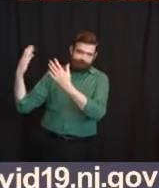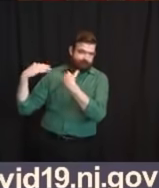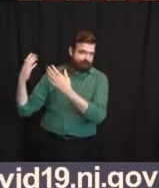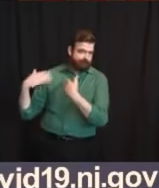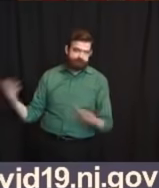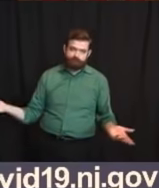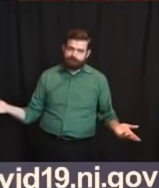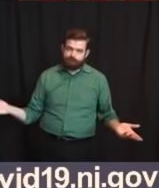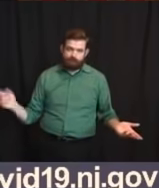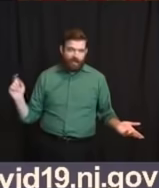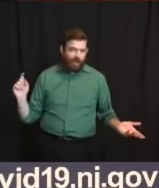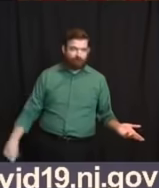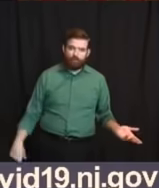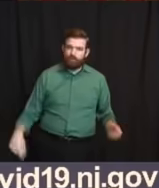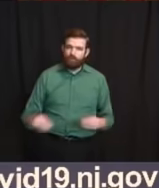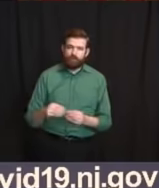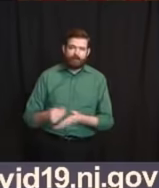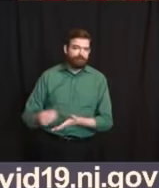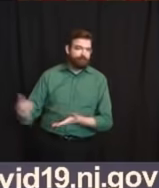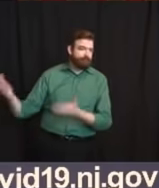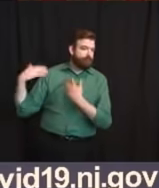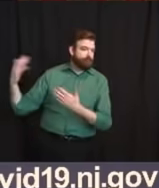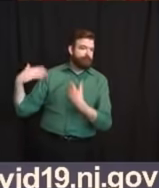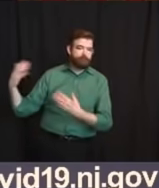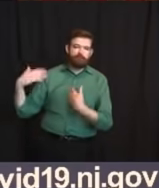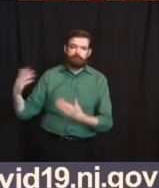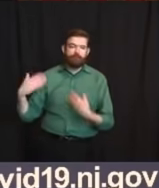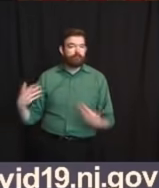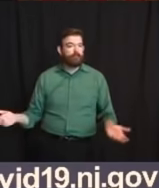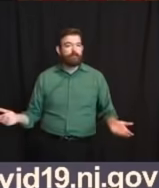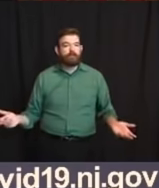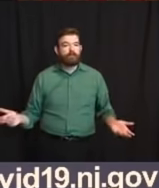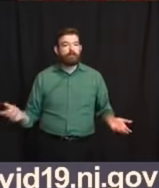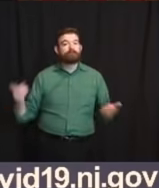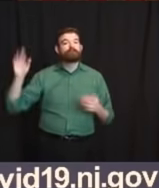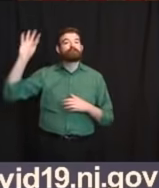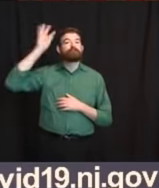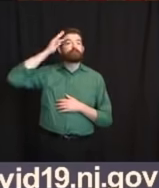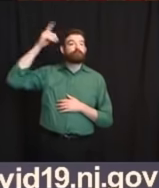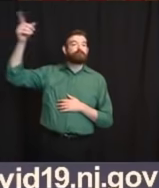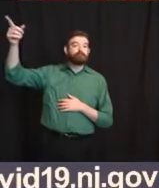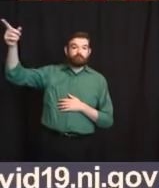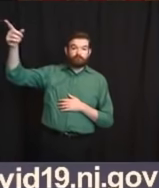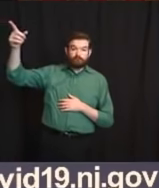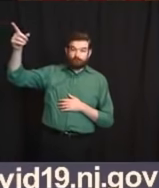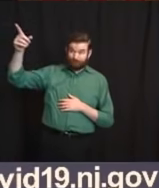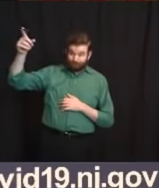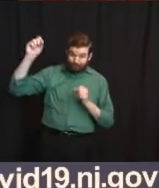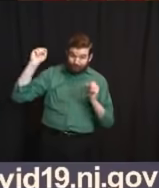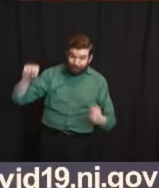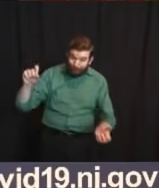denying the outsized role the federal government can play. They can print money and we can't. We got to balance a budget.